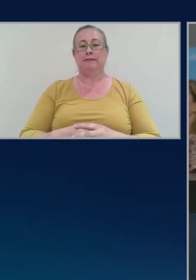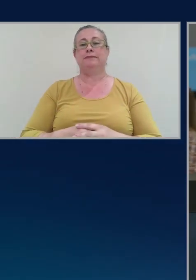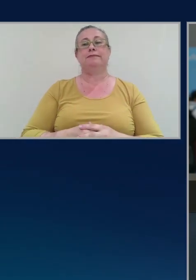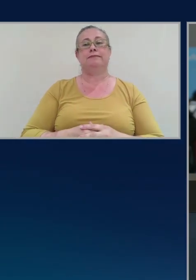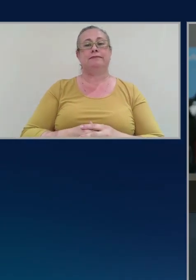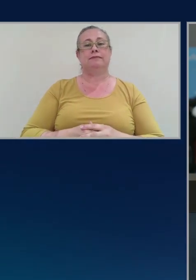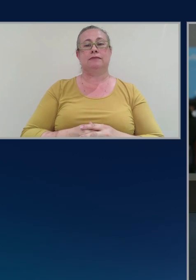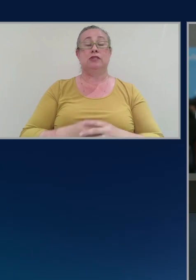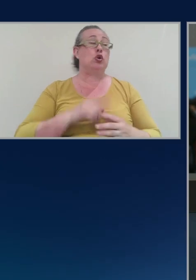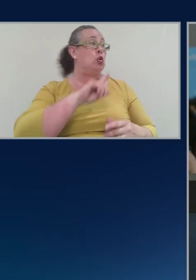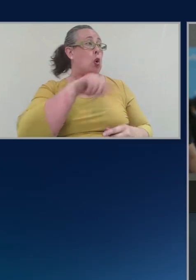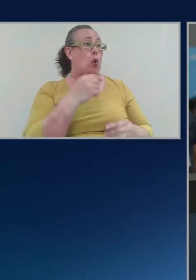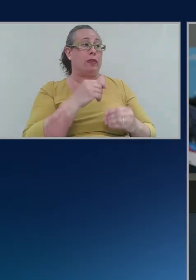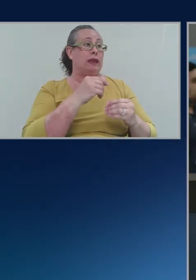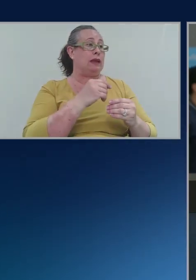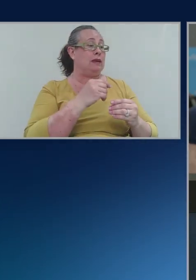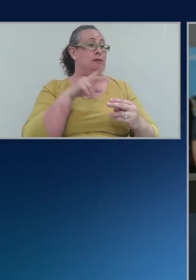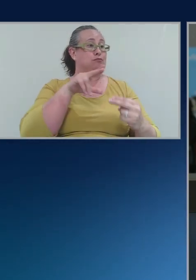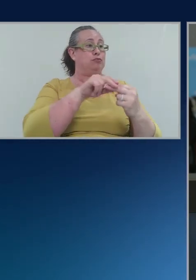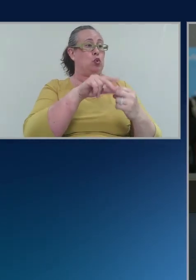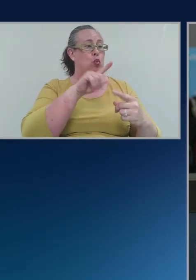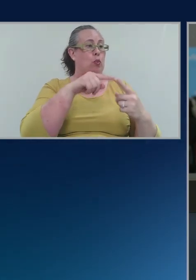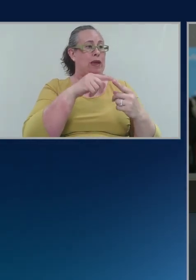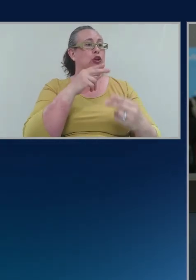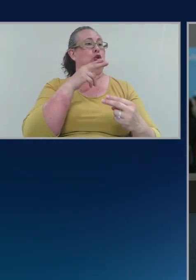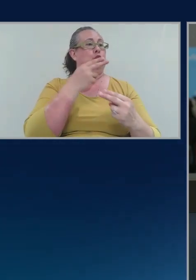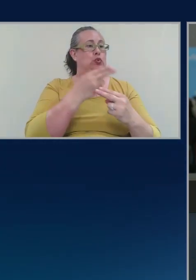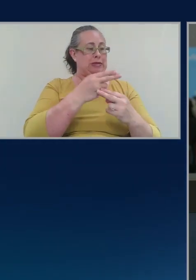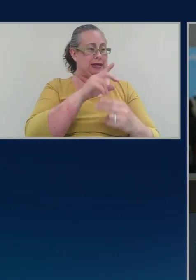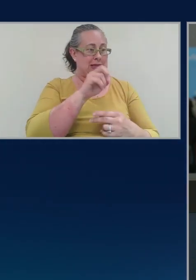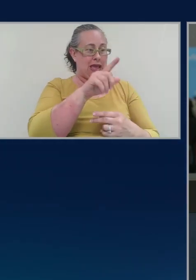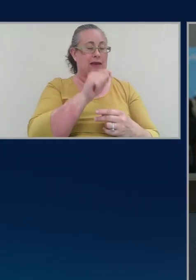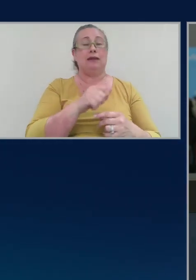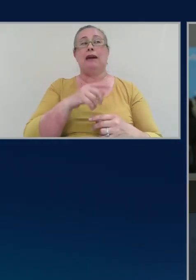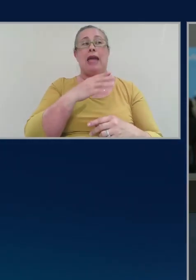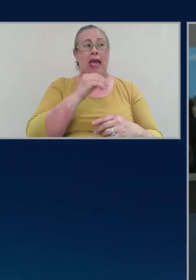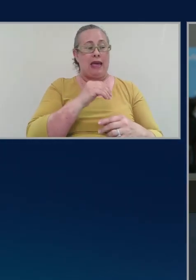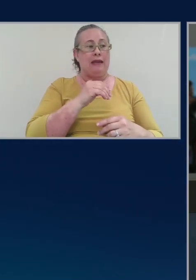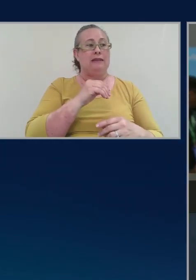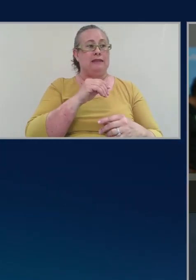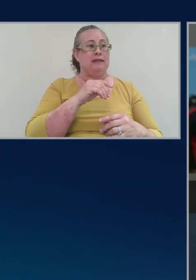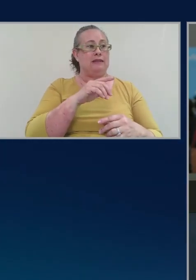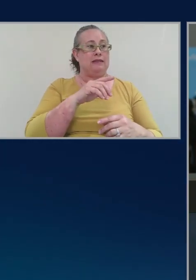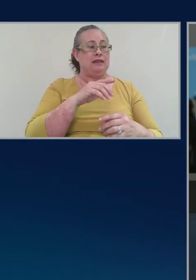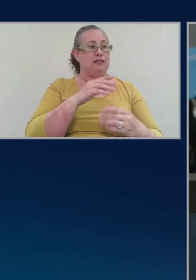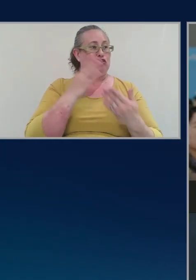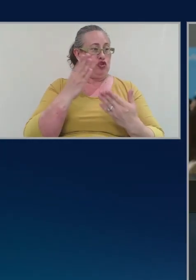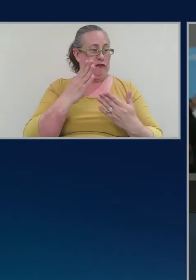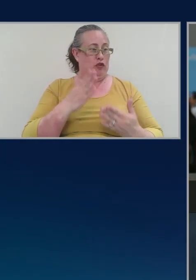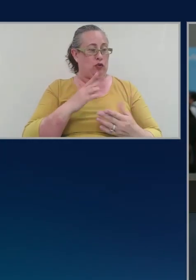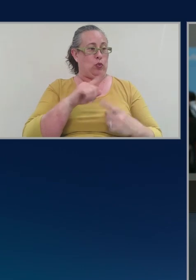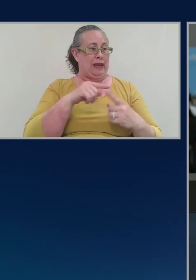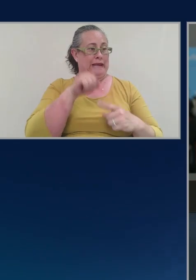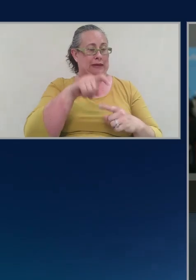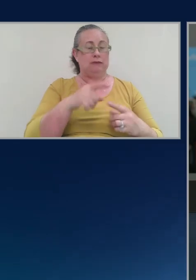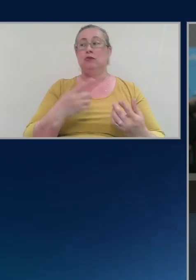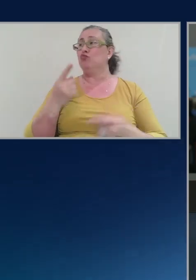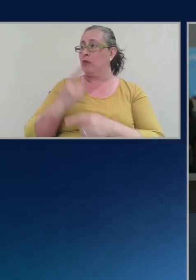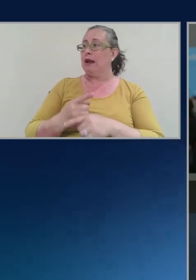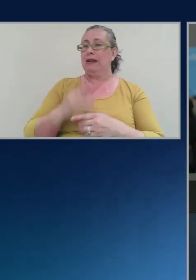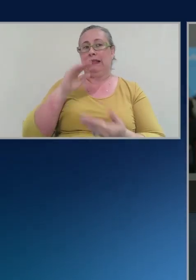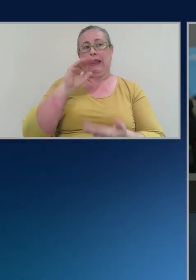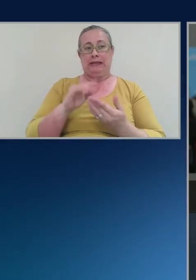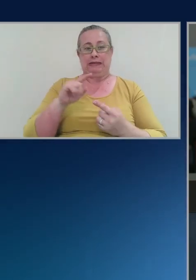only spin up when it's needed. And using the serverless environment as well, I think a lot of people out there, it leaves kind of less that you have to think about